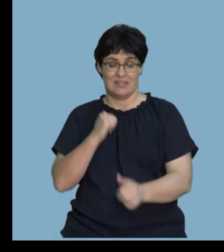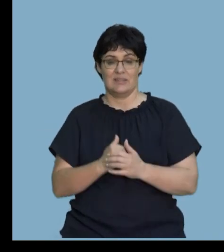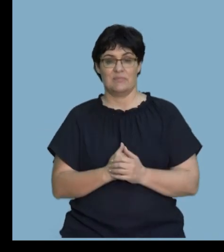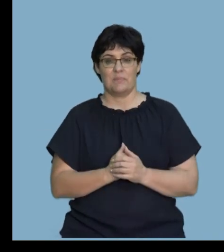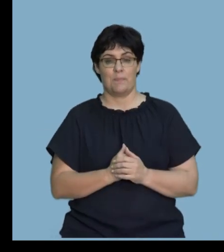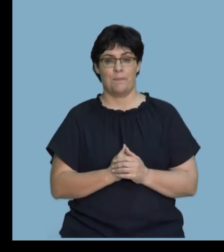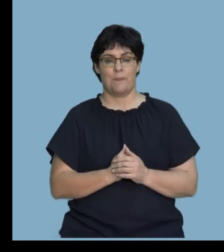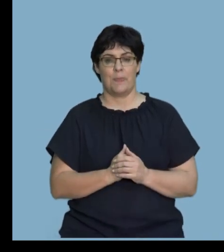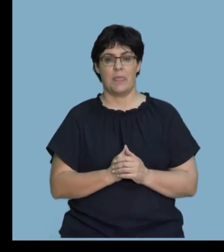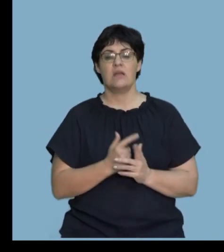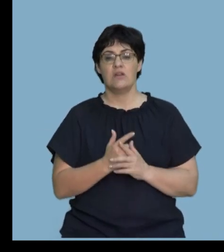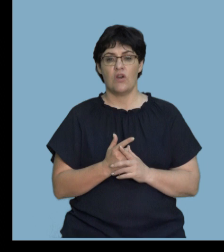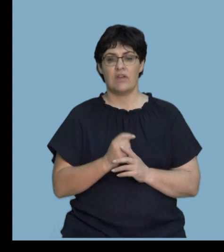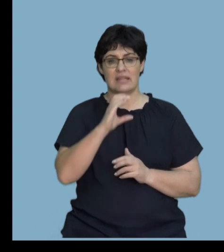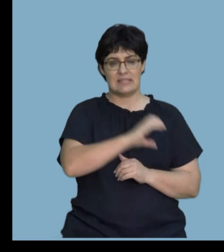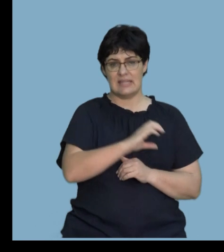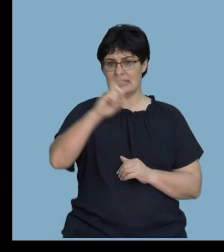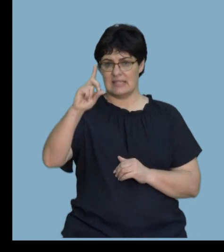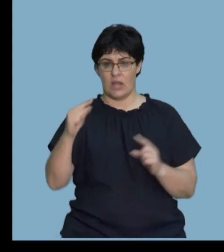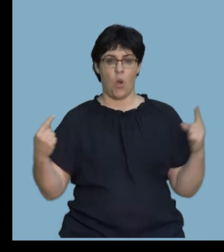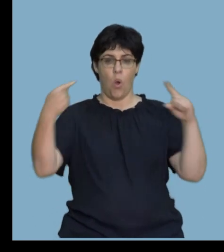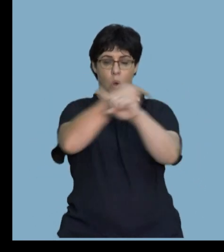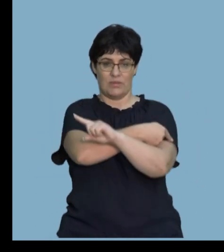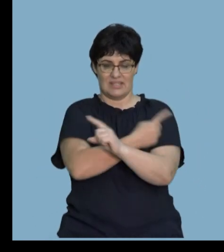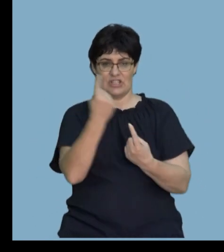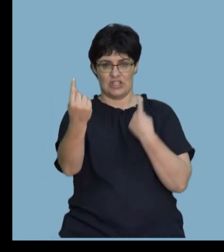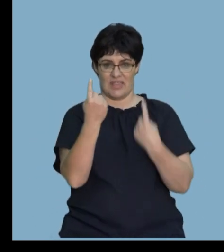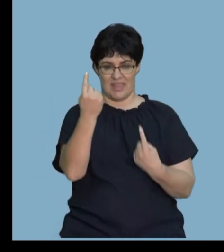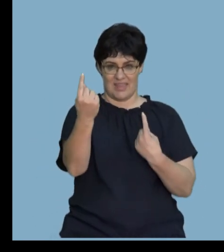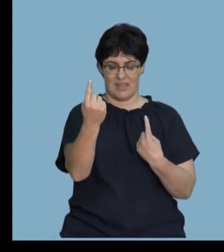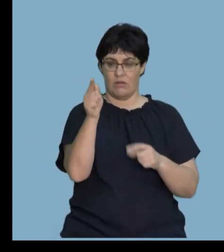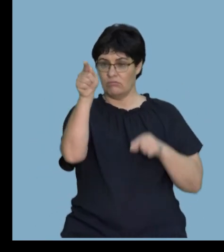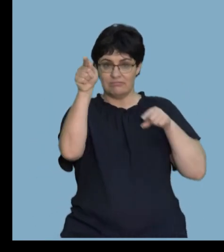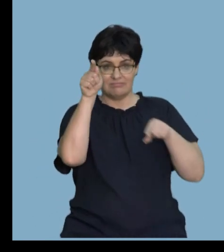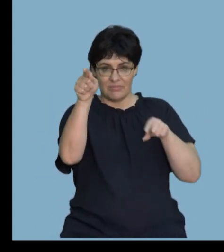Now, A, C, and D are actually the opposite of the other in terms of which of the two